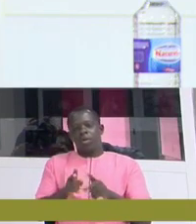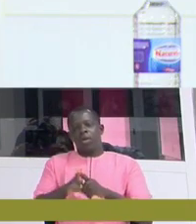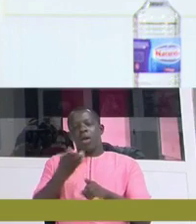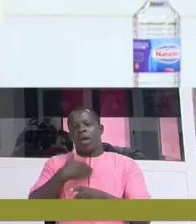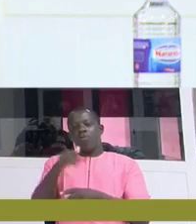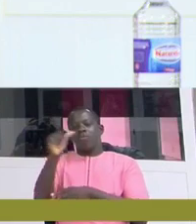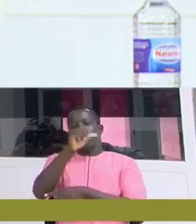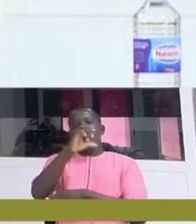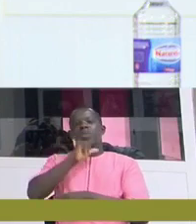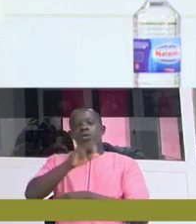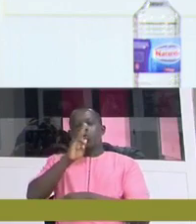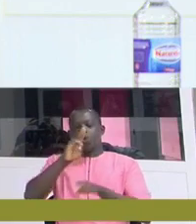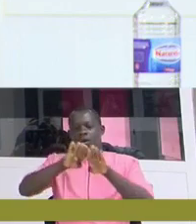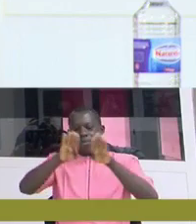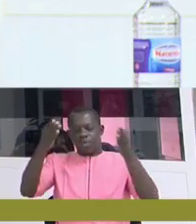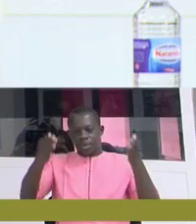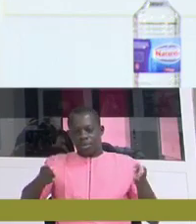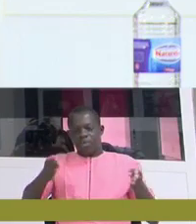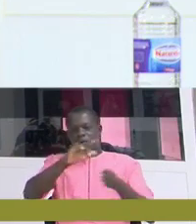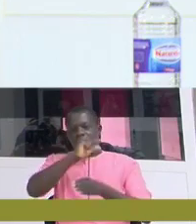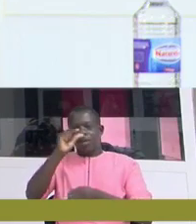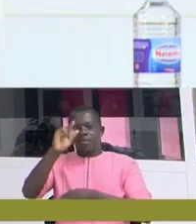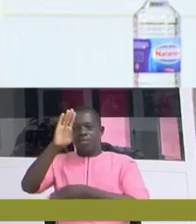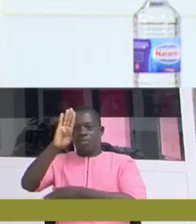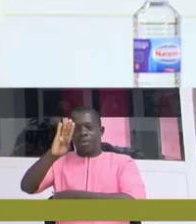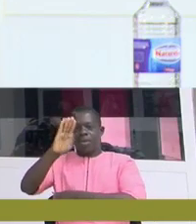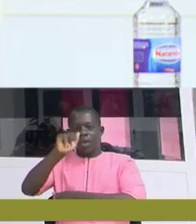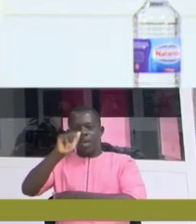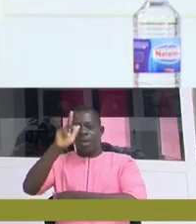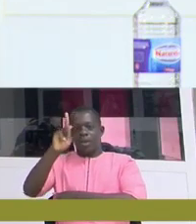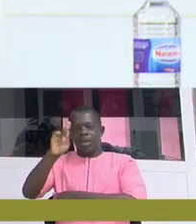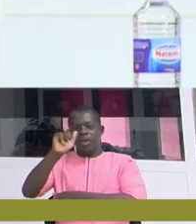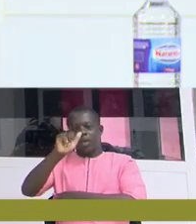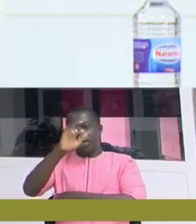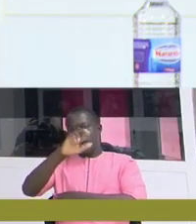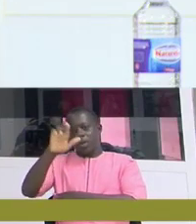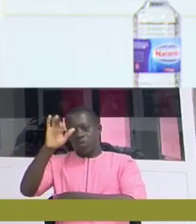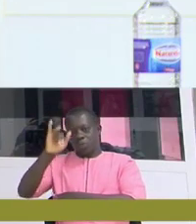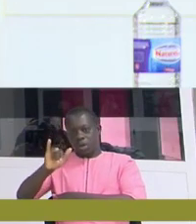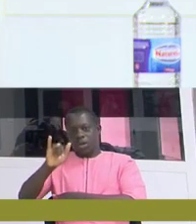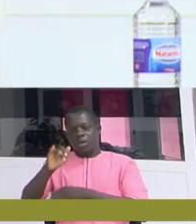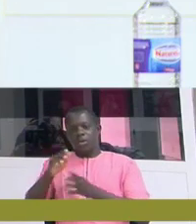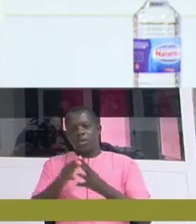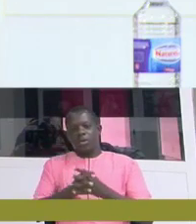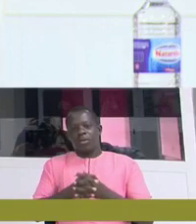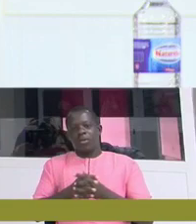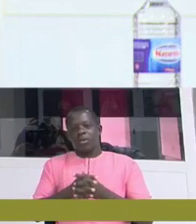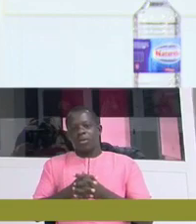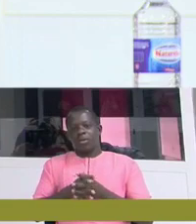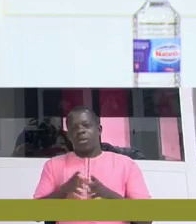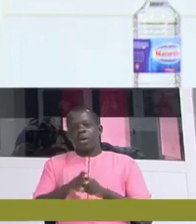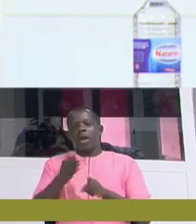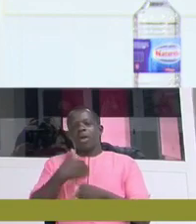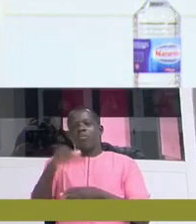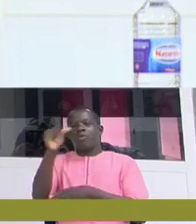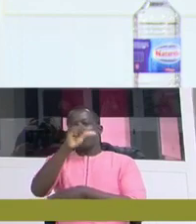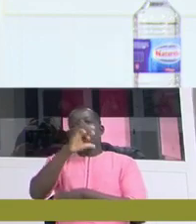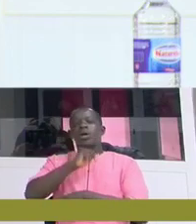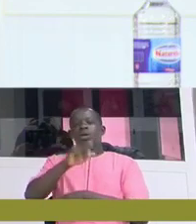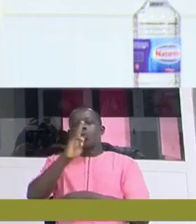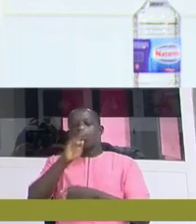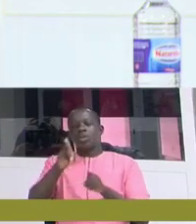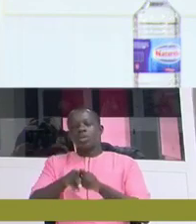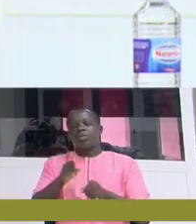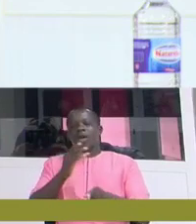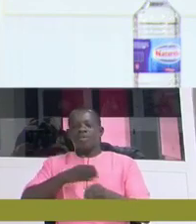There was a man who had a table there they called Bakari. There was a man close